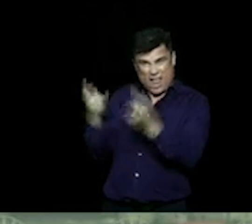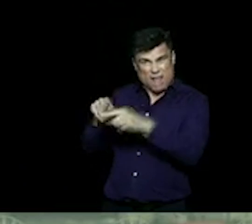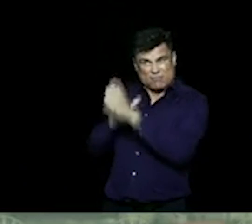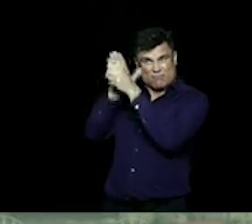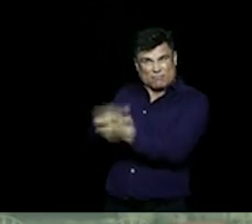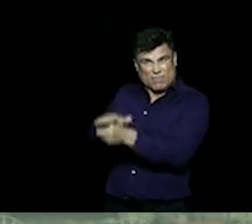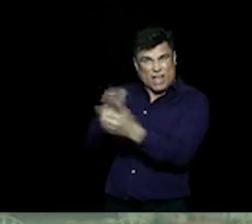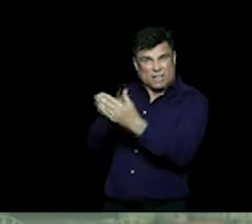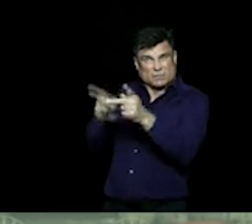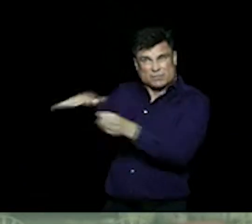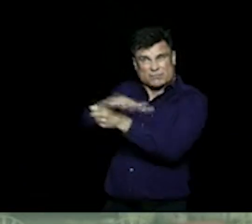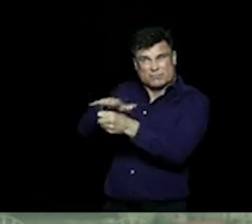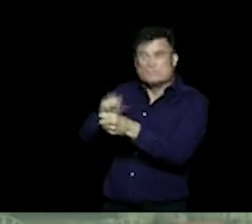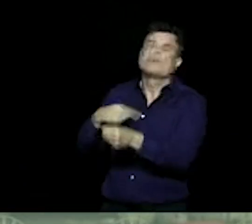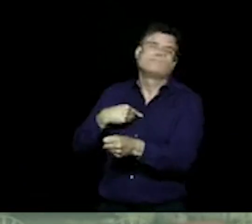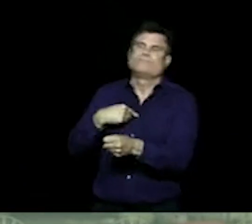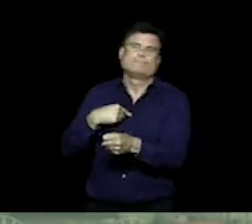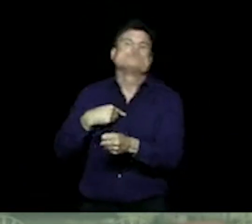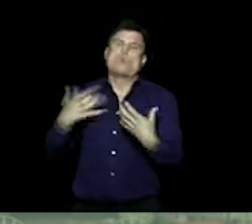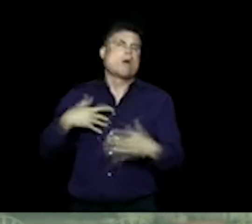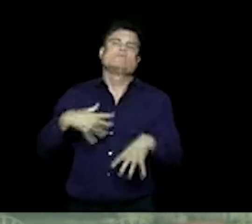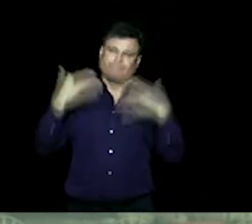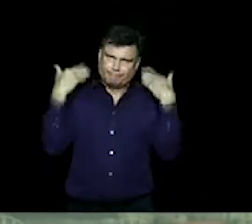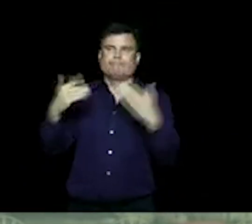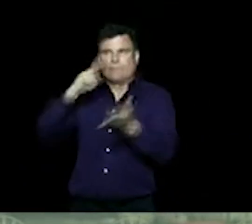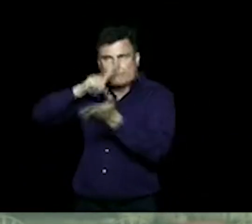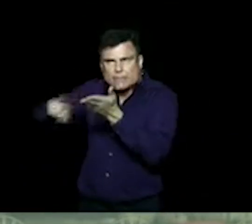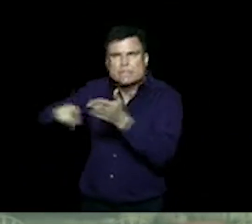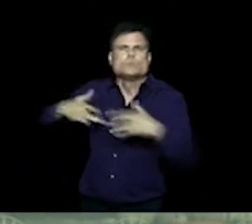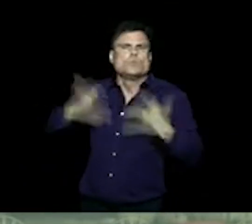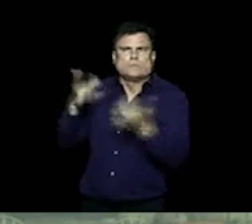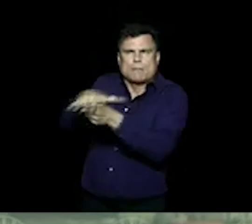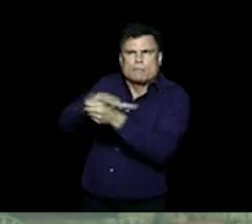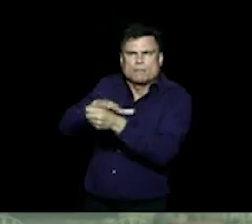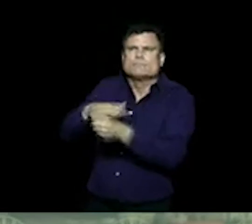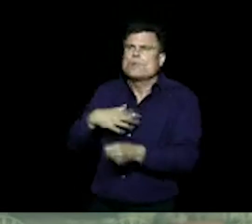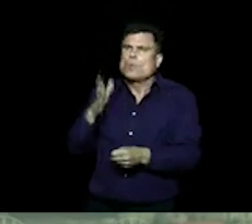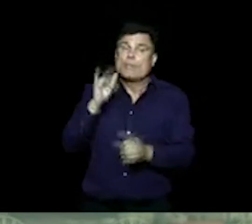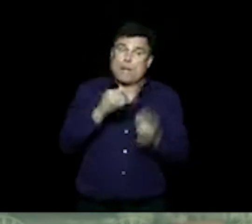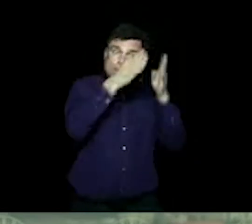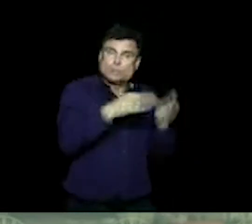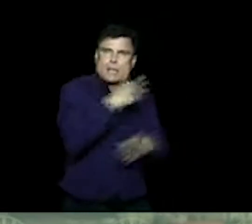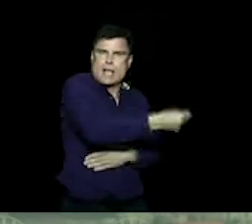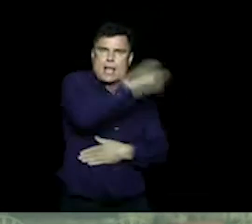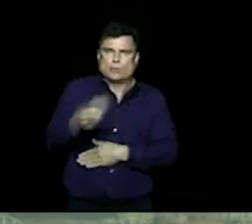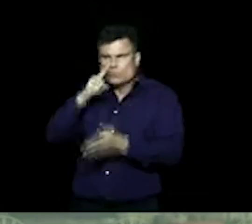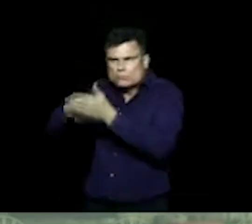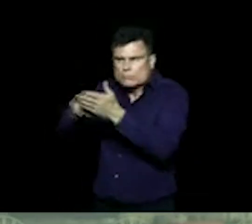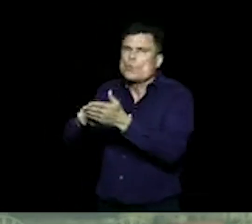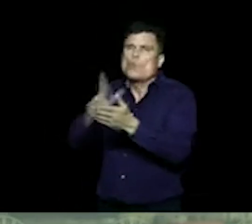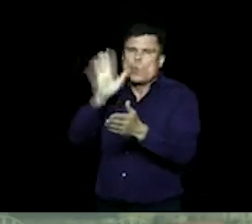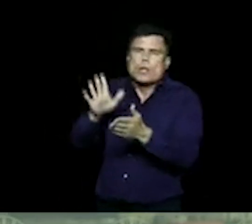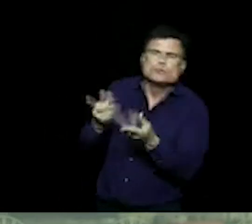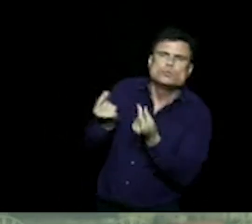extent of them. And that's what Mary-Ellen Turpel-Lafont will do. But it also requires recommendations, remedies, and reconciliation